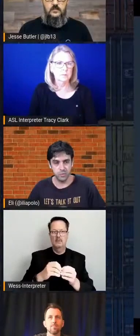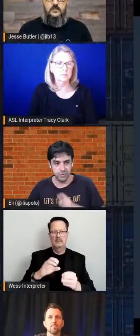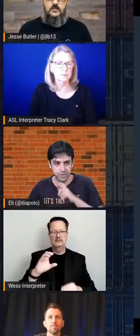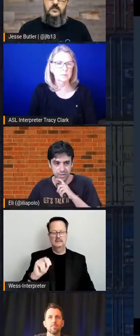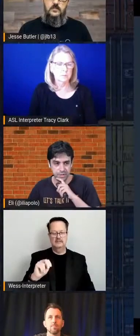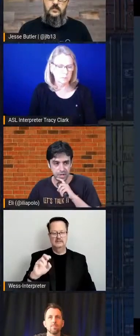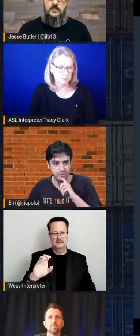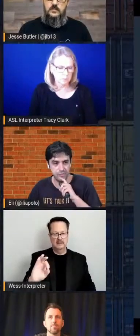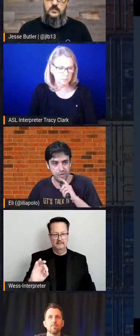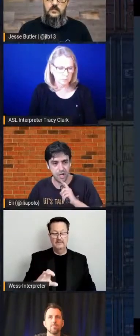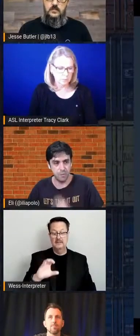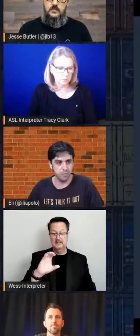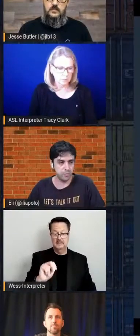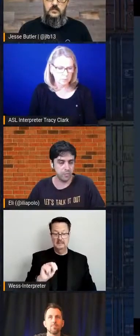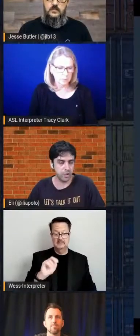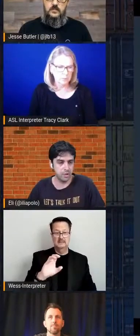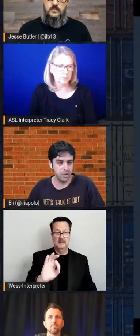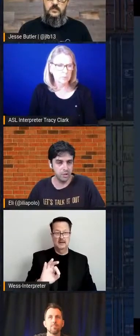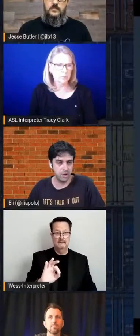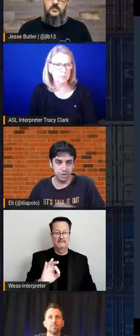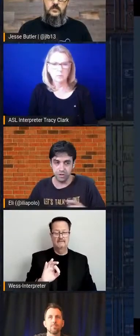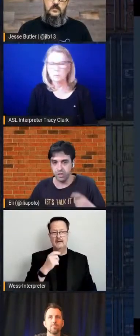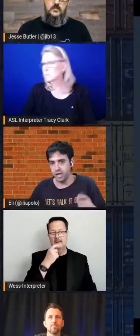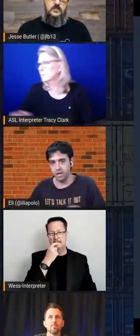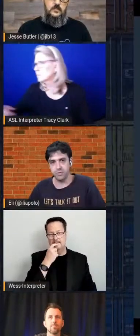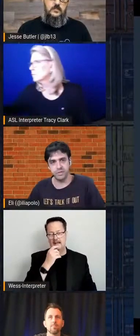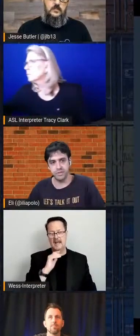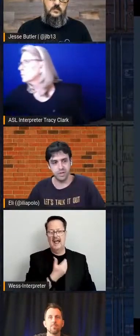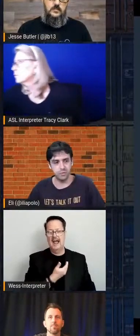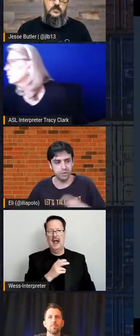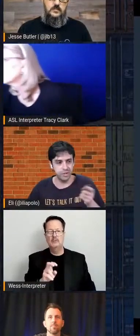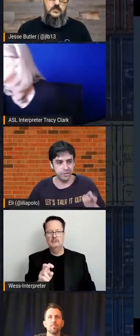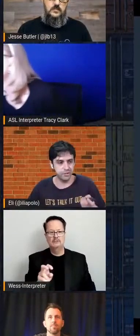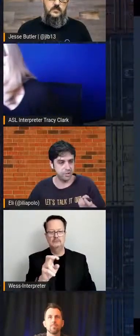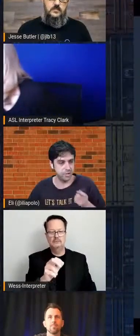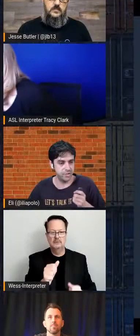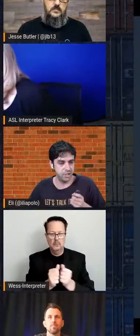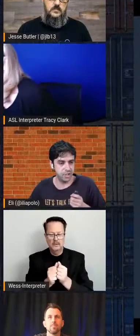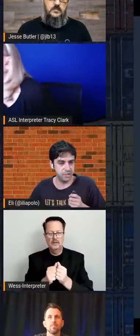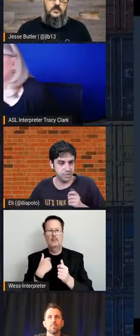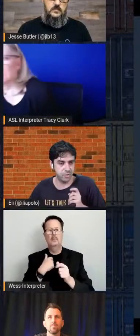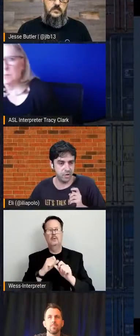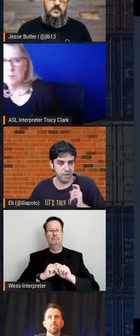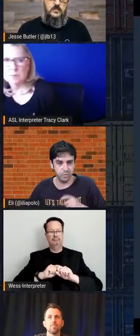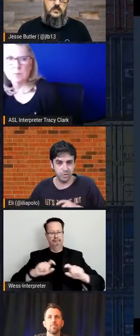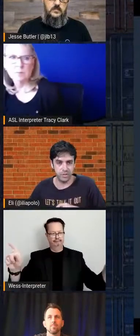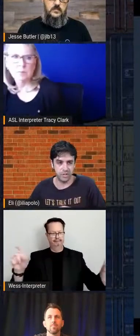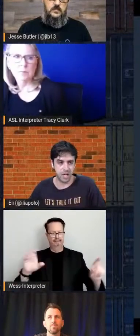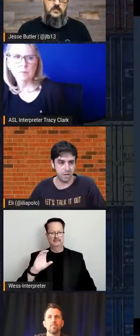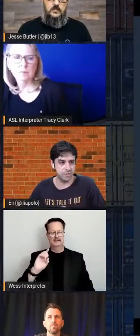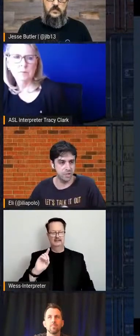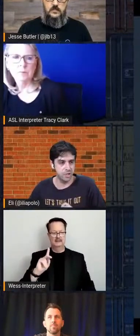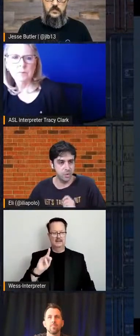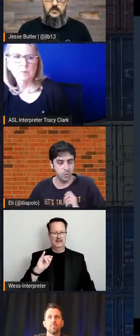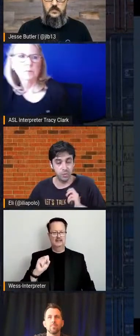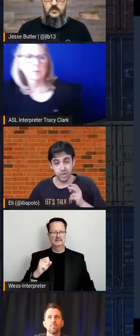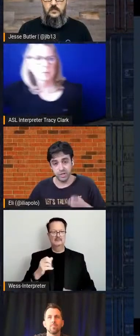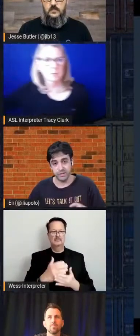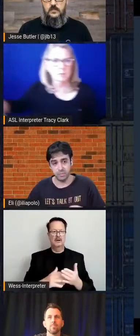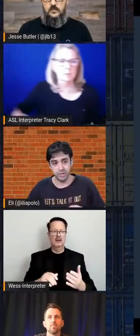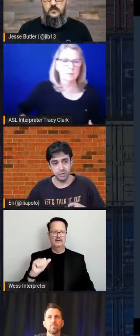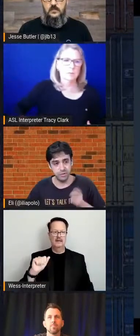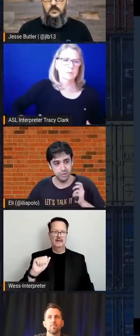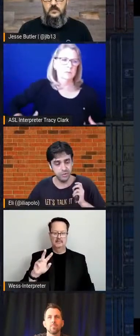So CNCF, our journey kind of with CNCF, we released CDK8s as part of AWS Labs. We were